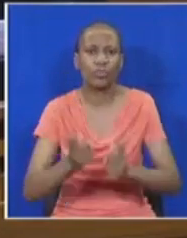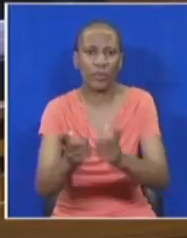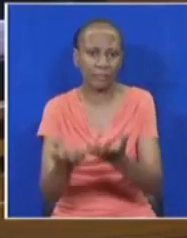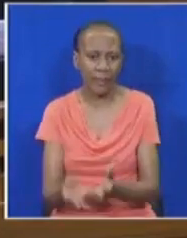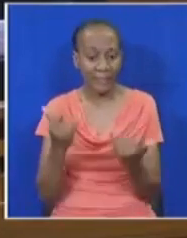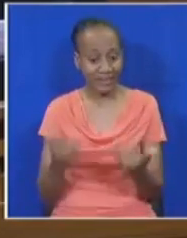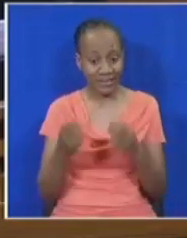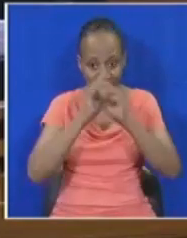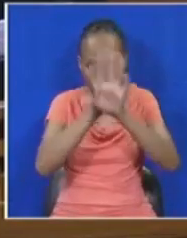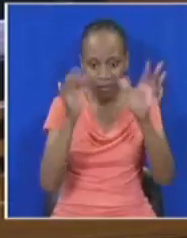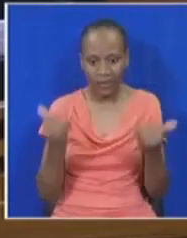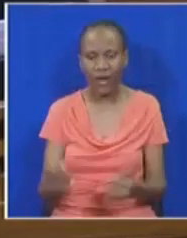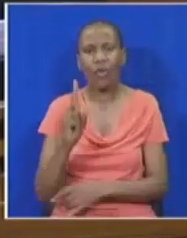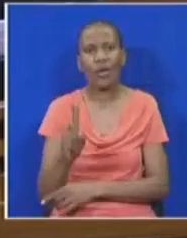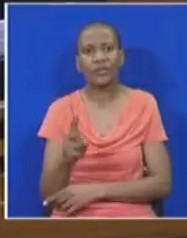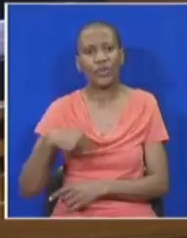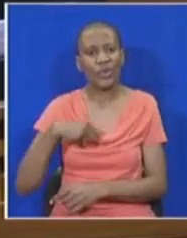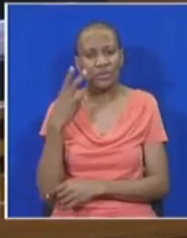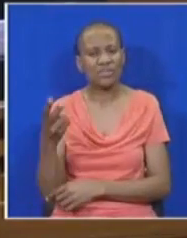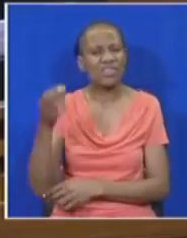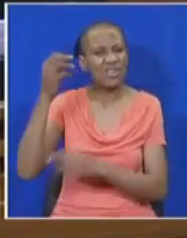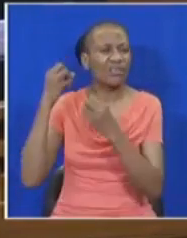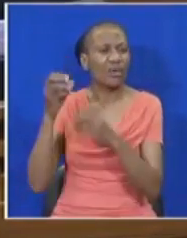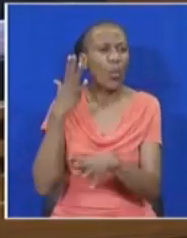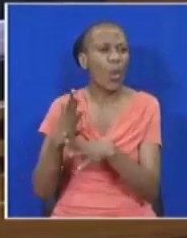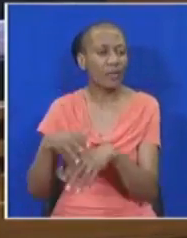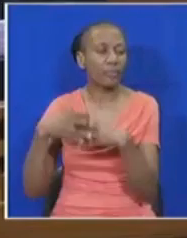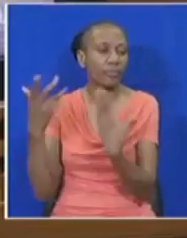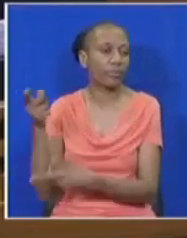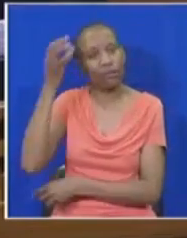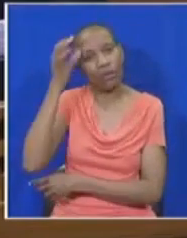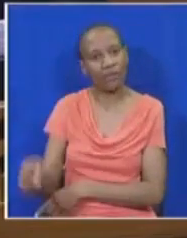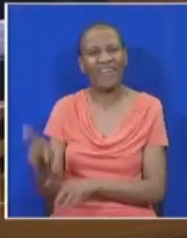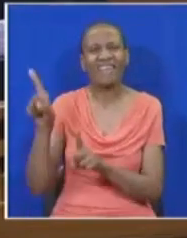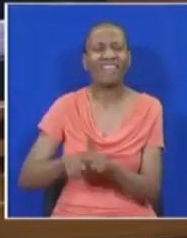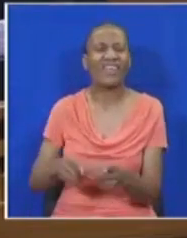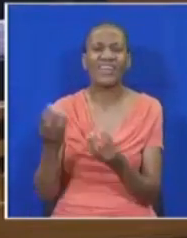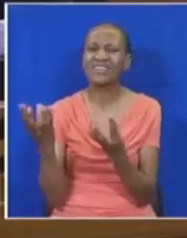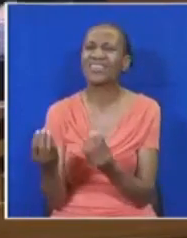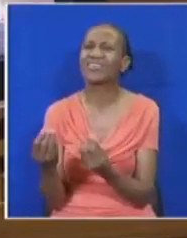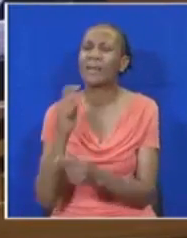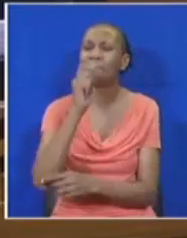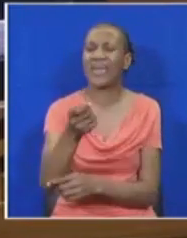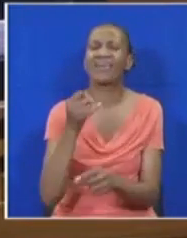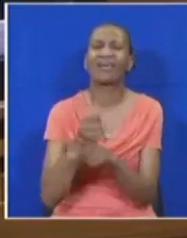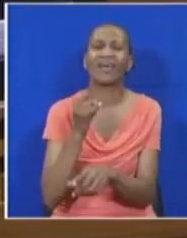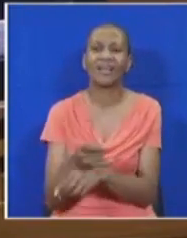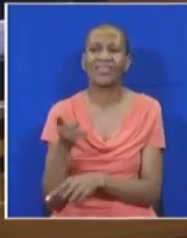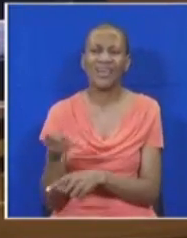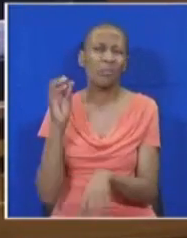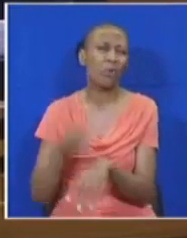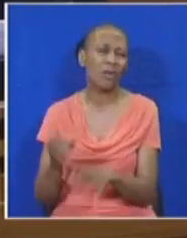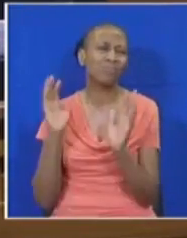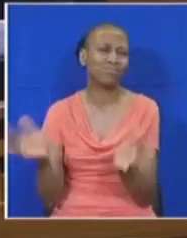evident here is that we are dealing with a useless government. And a failure to do a simple thing like making a payment is just a tip of an